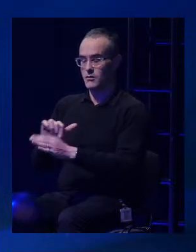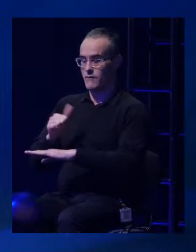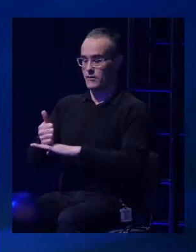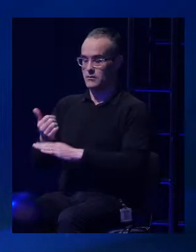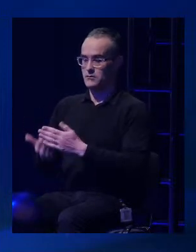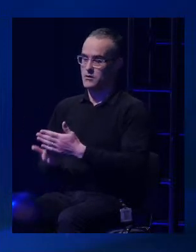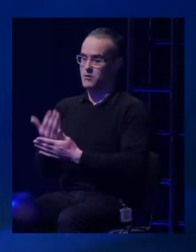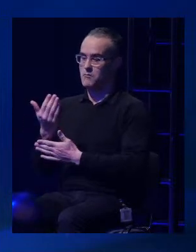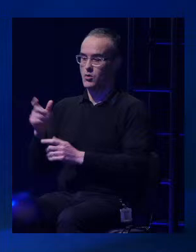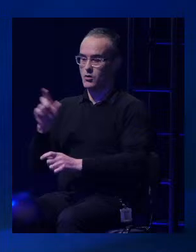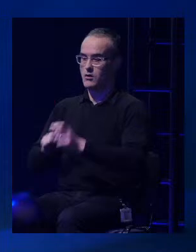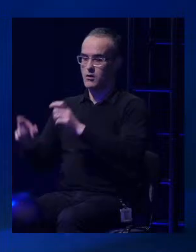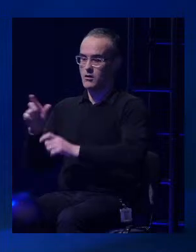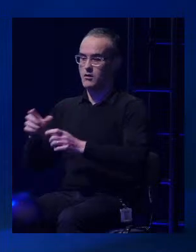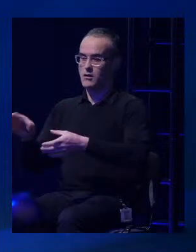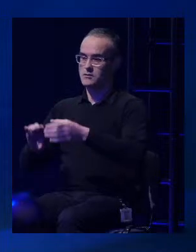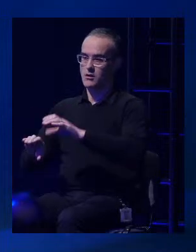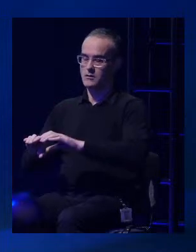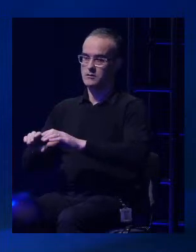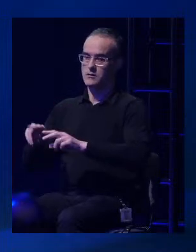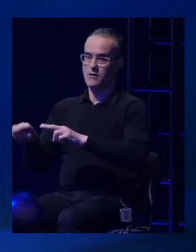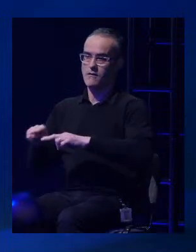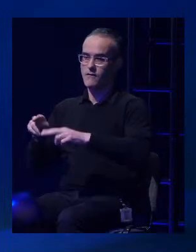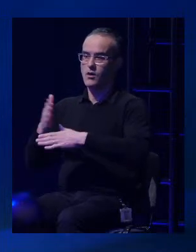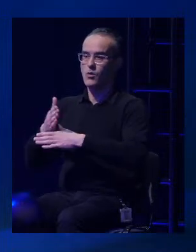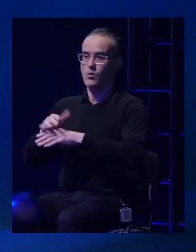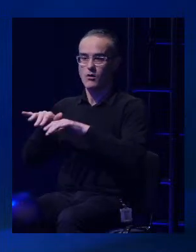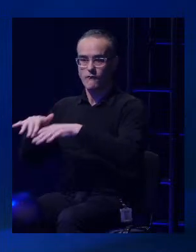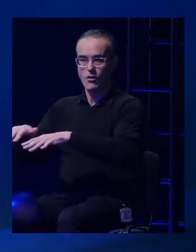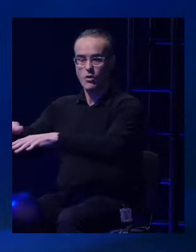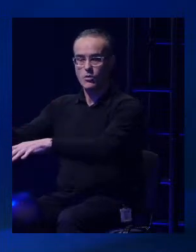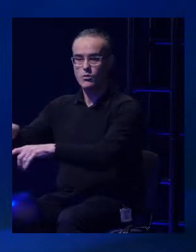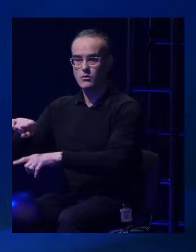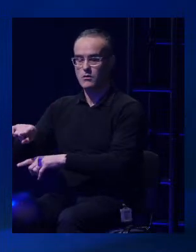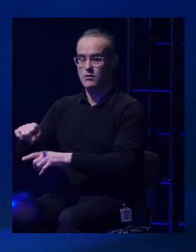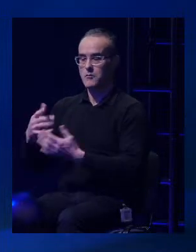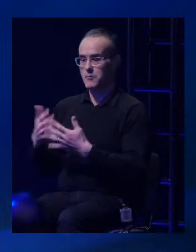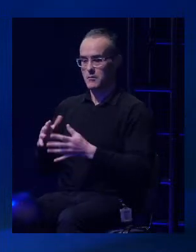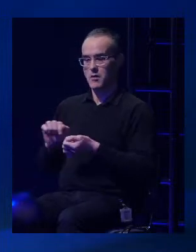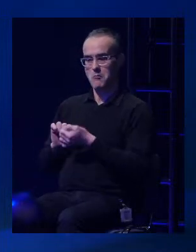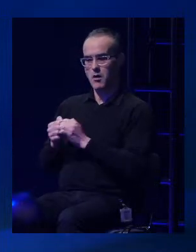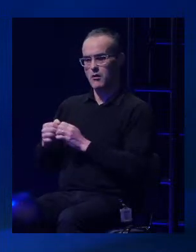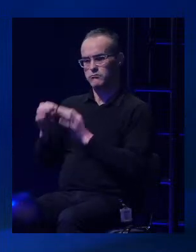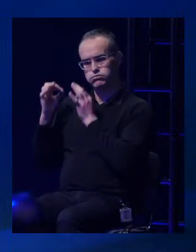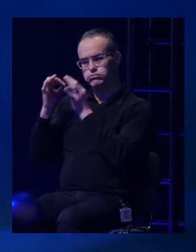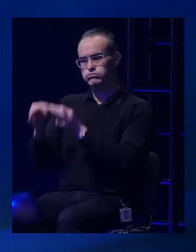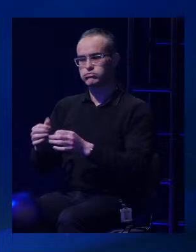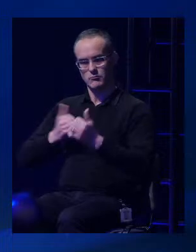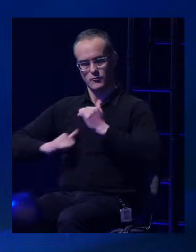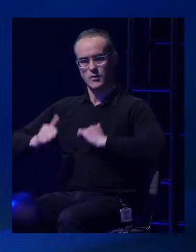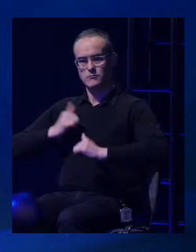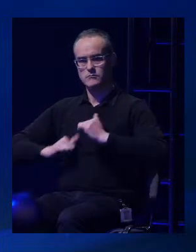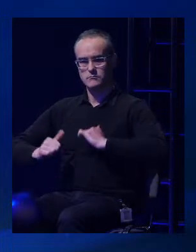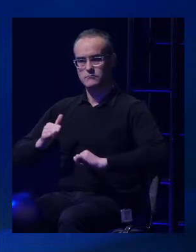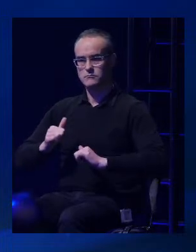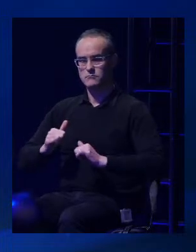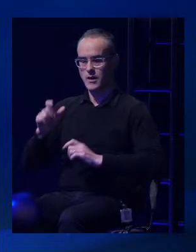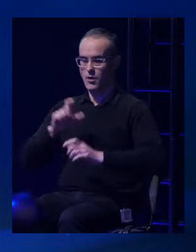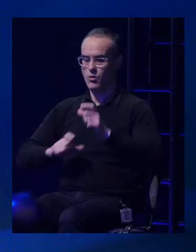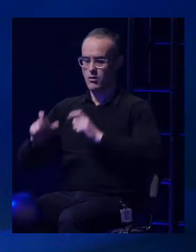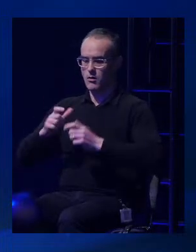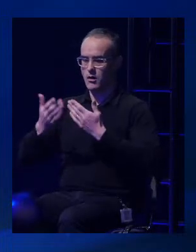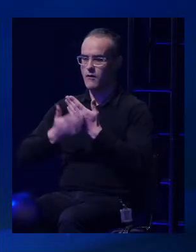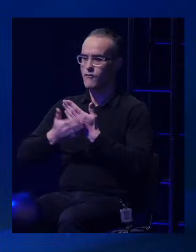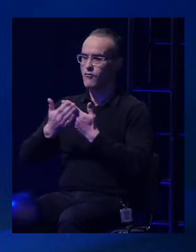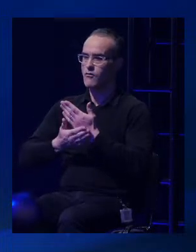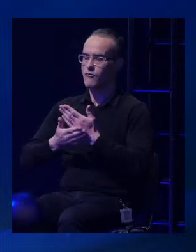color science in terms of video workflows, and we've been really proud to be a partner of them for many years now. So we offer the colorfront